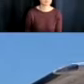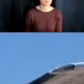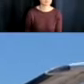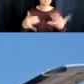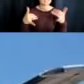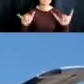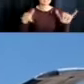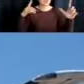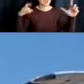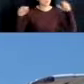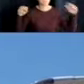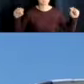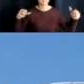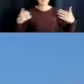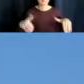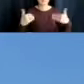of plane. So I'll